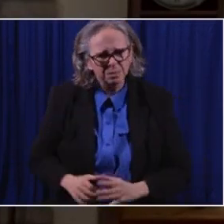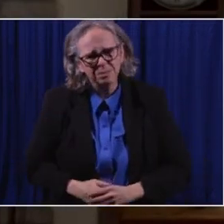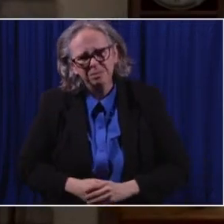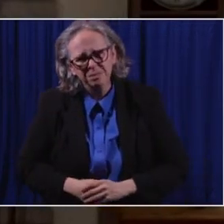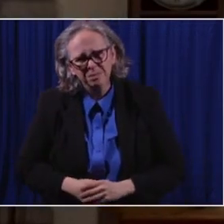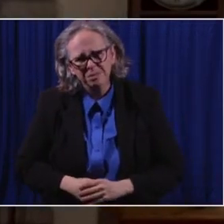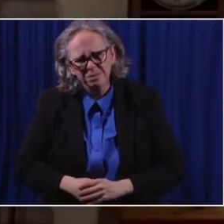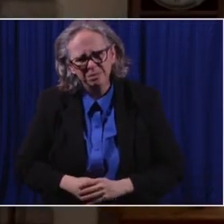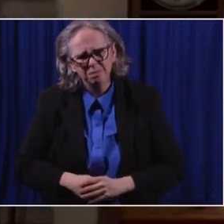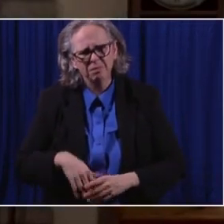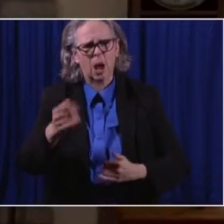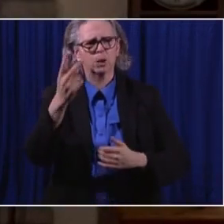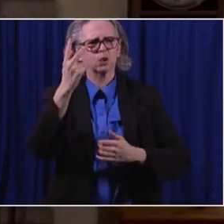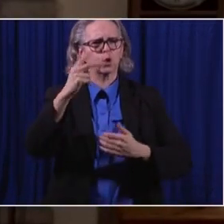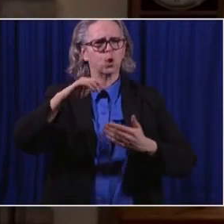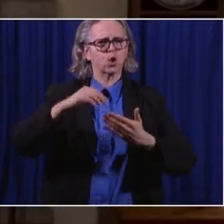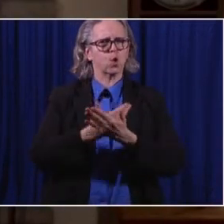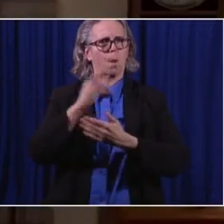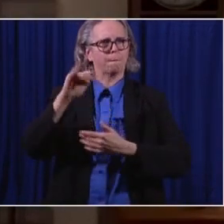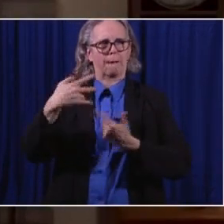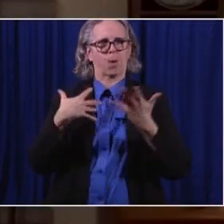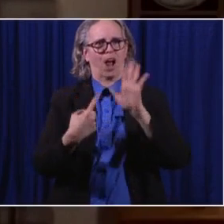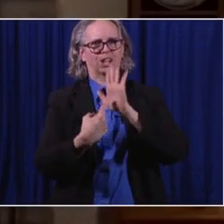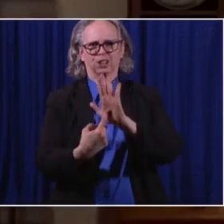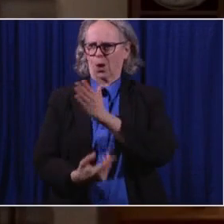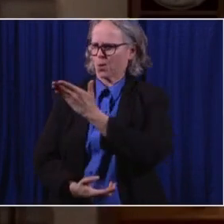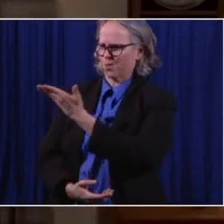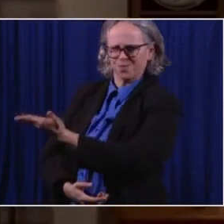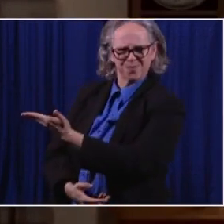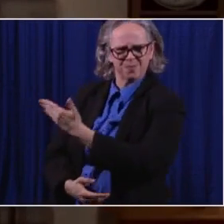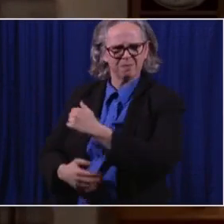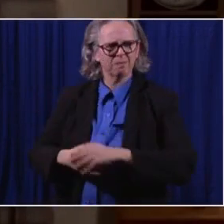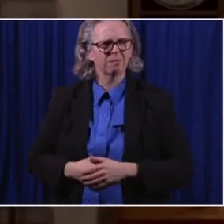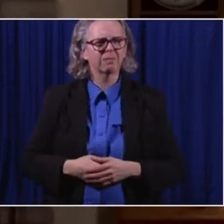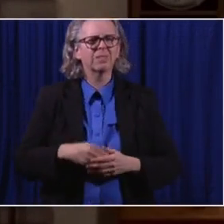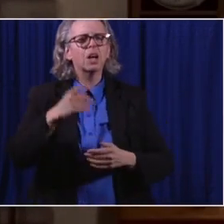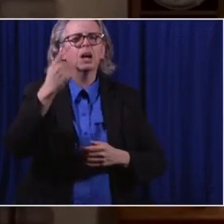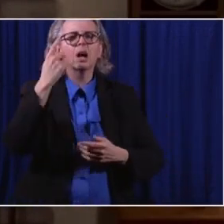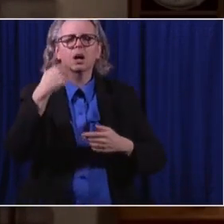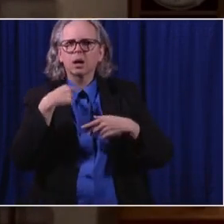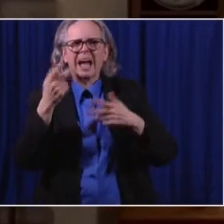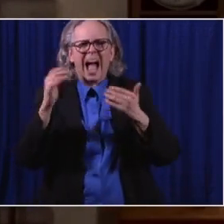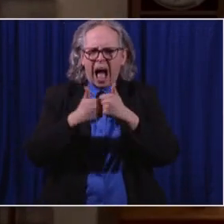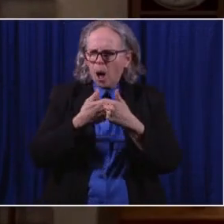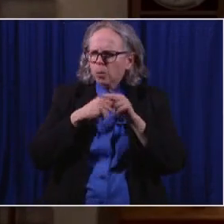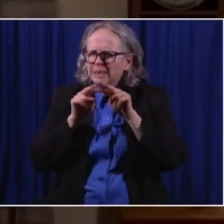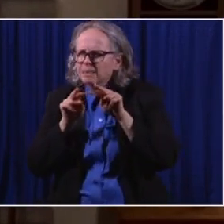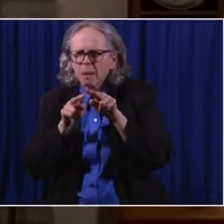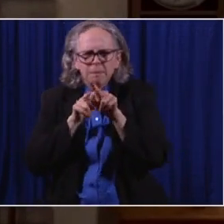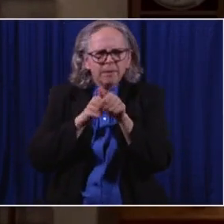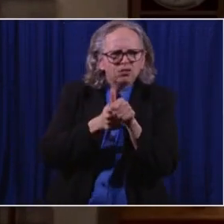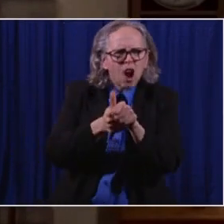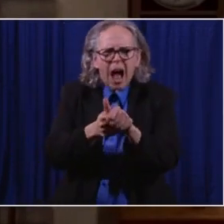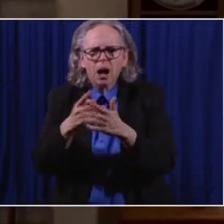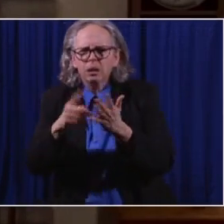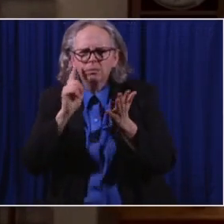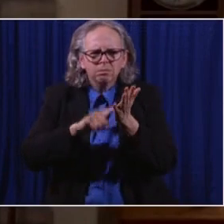They illustrate the key measures we should be looking at each week to see how severe the spread of COVID is in the state. And let